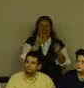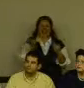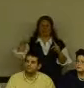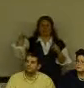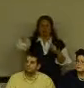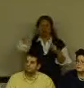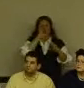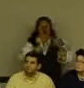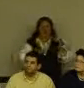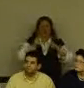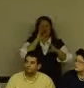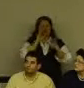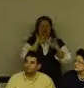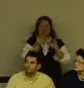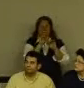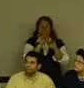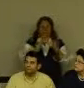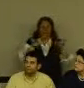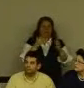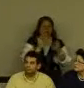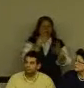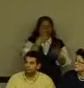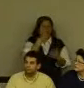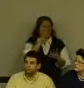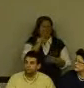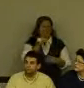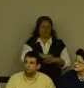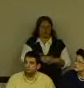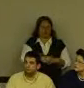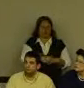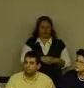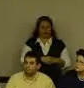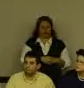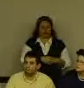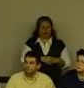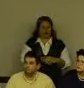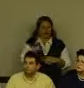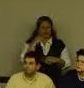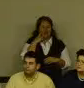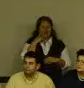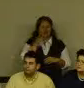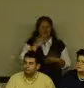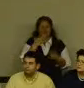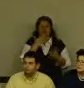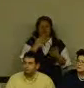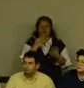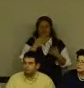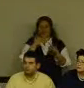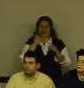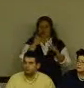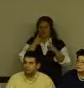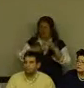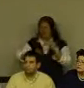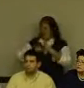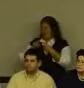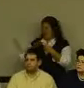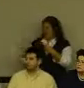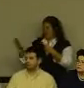don't necessarily know that they're out there. So I think it's a good point to add on to what you just said.